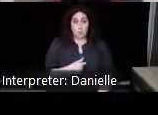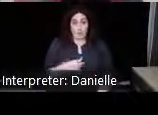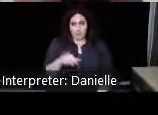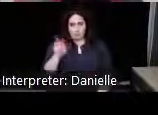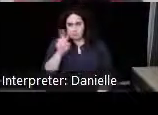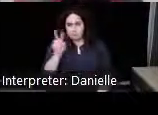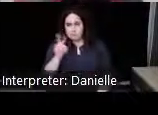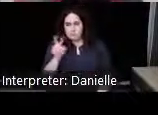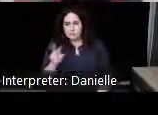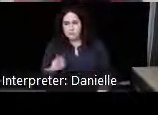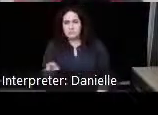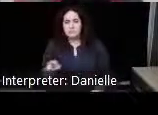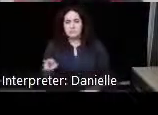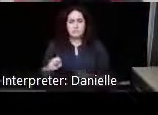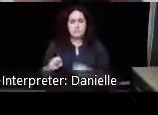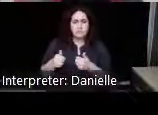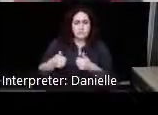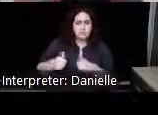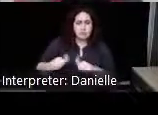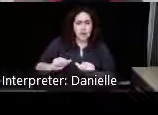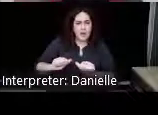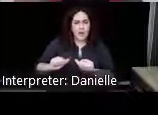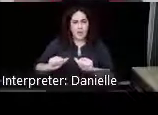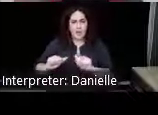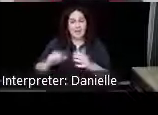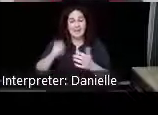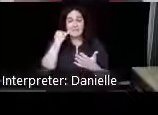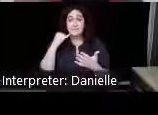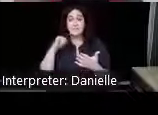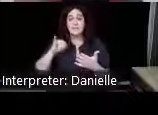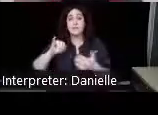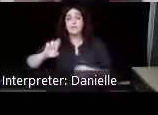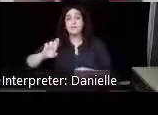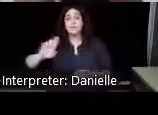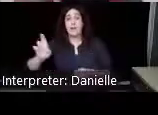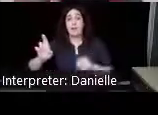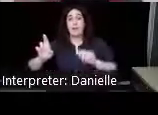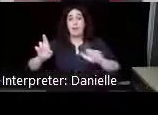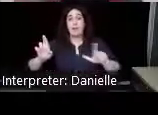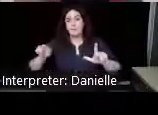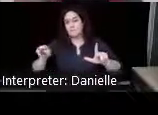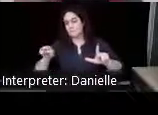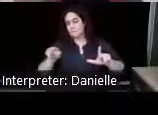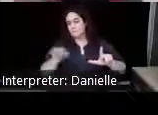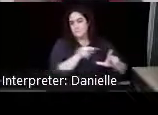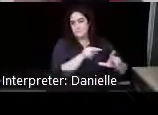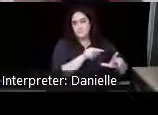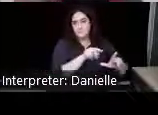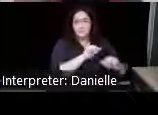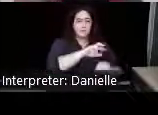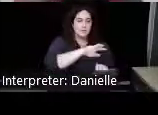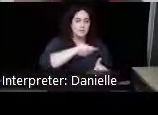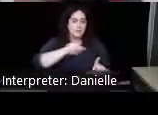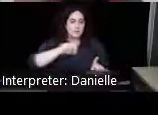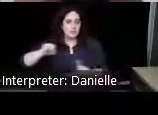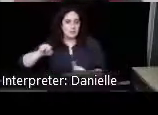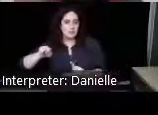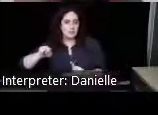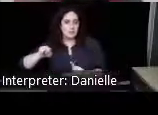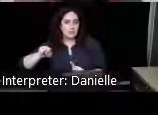for example, would be to read right to left. Many of the same principles that we use in our left to right